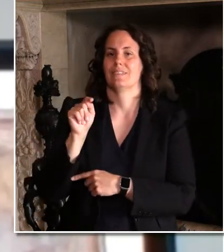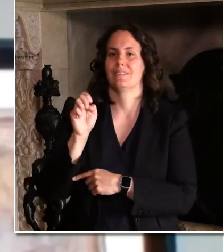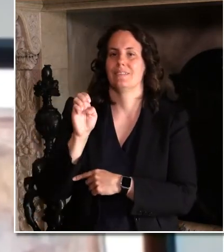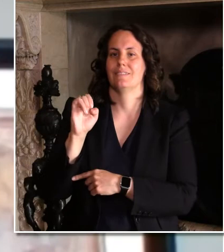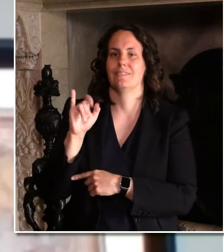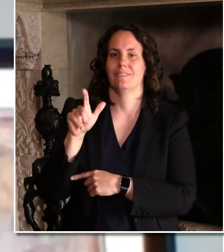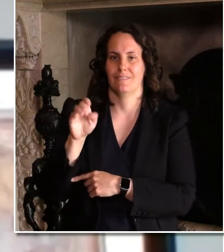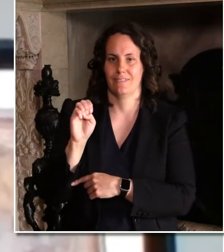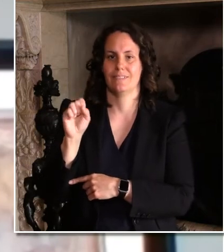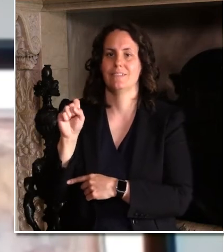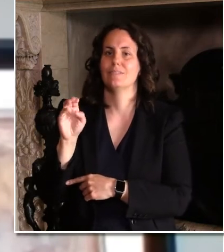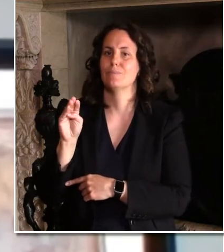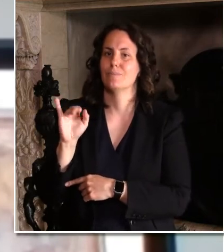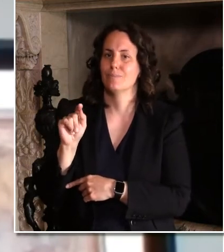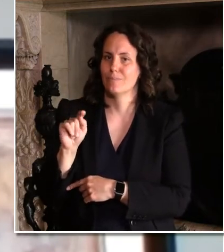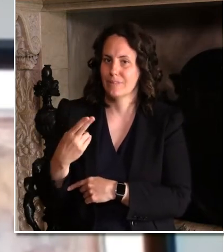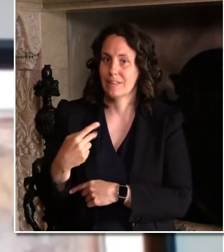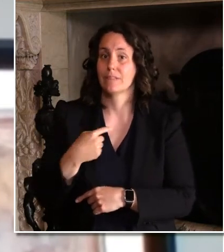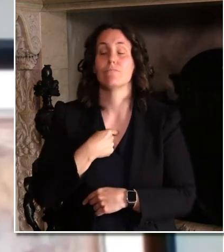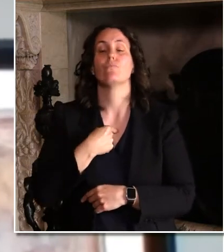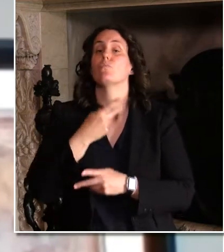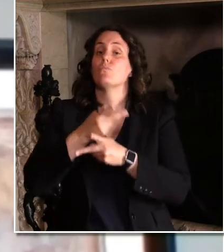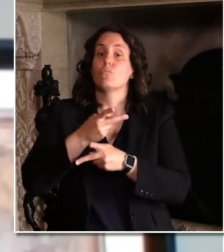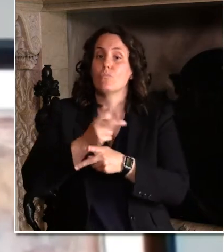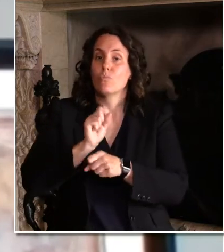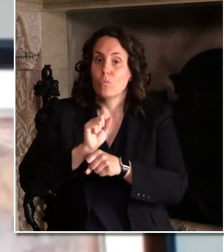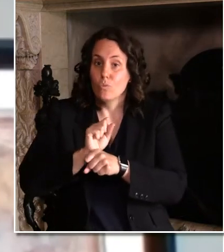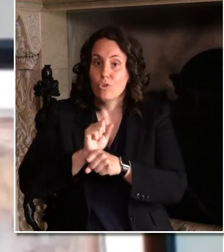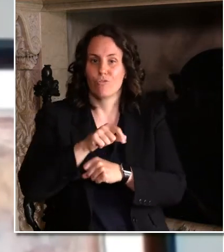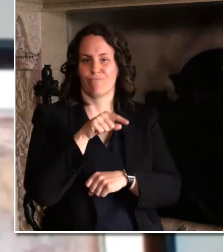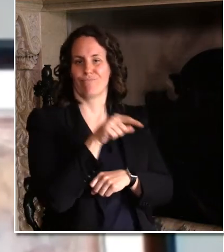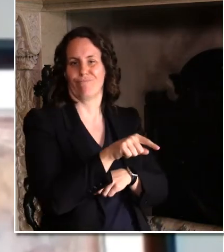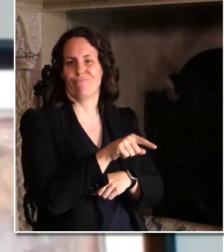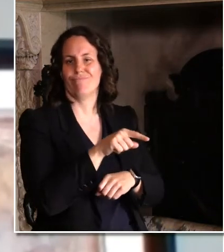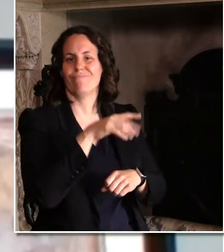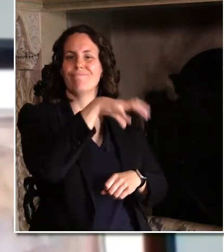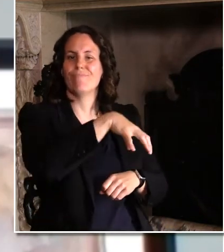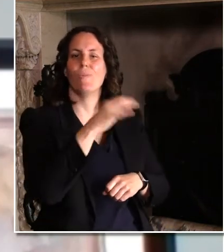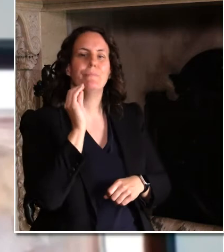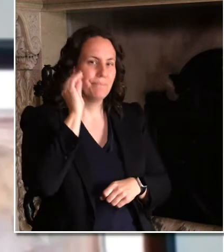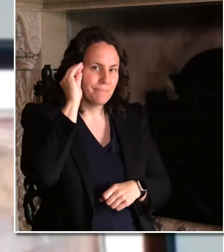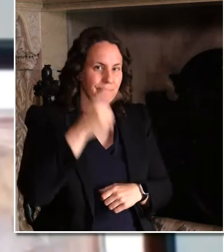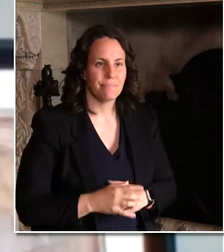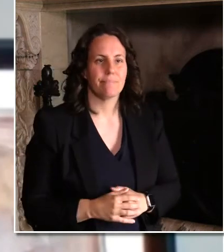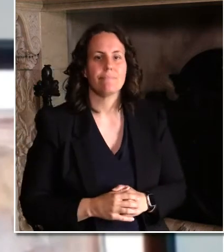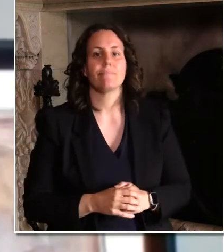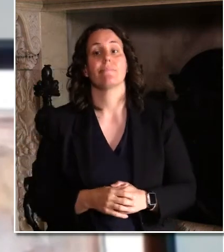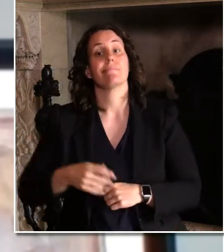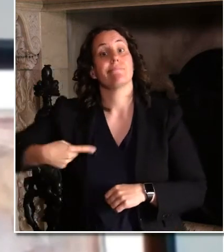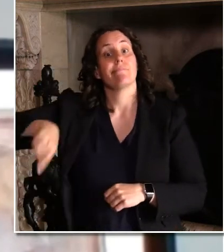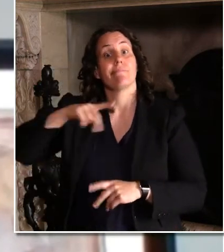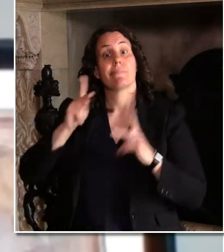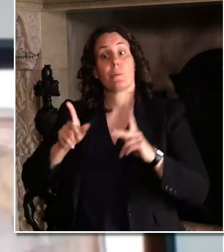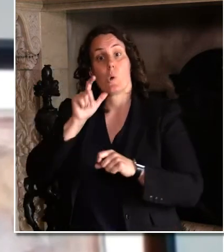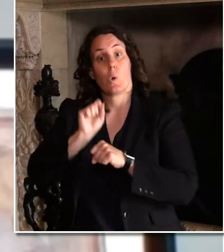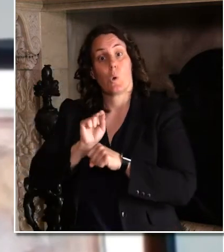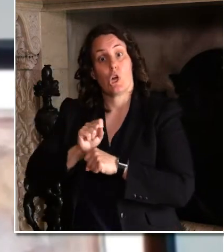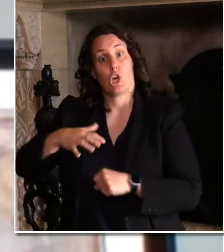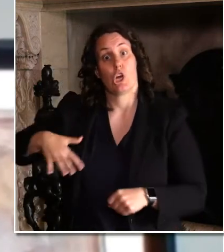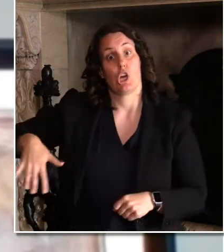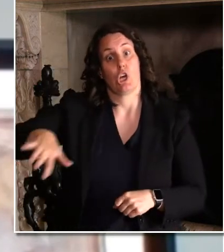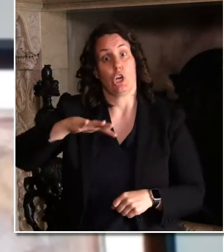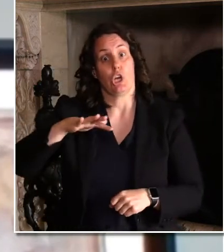care facility that was as prepared as any for a pandemic like the coronavirus. Our staff know why each protocol is necessary, how